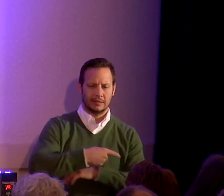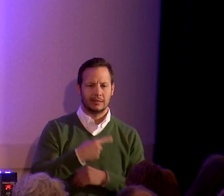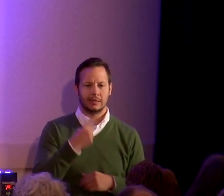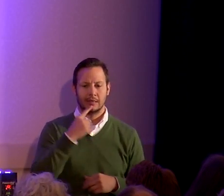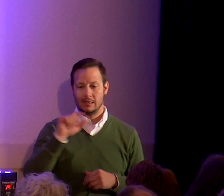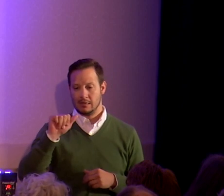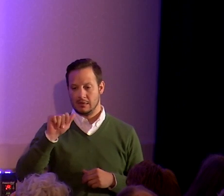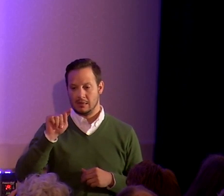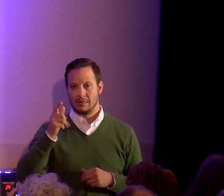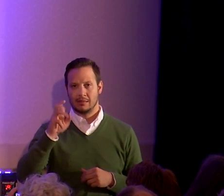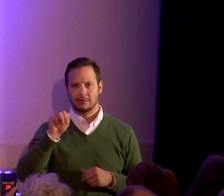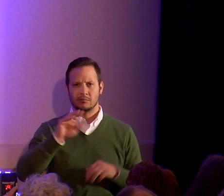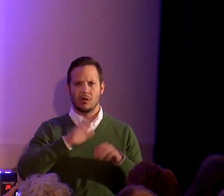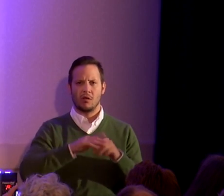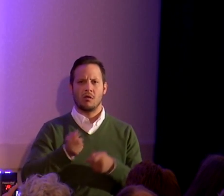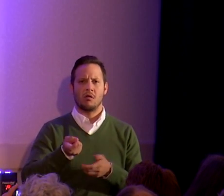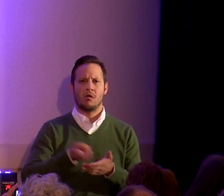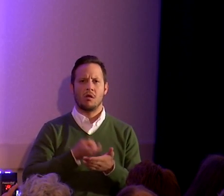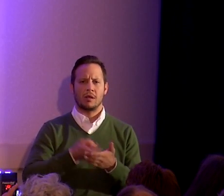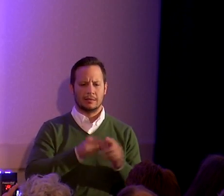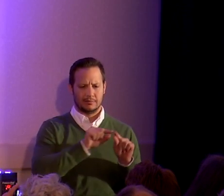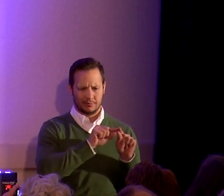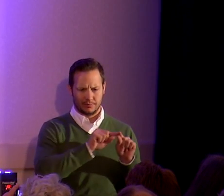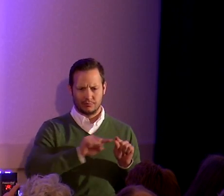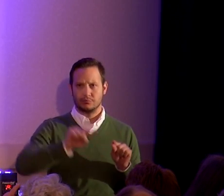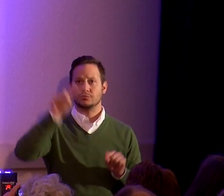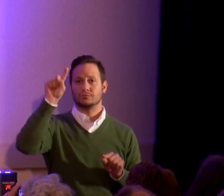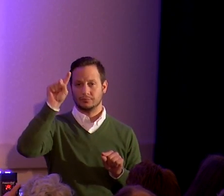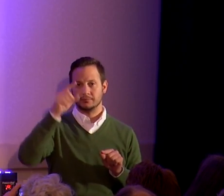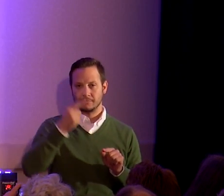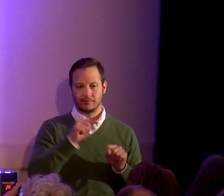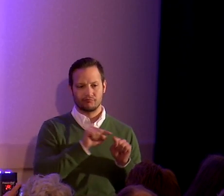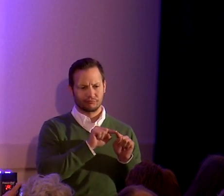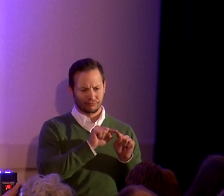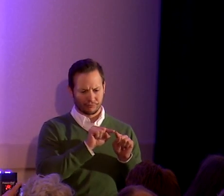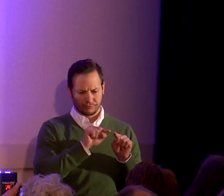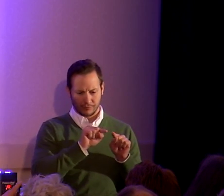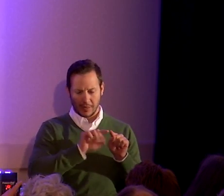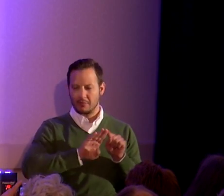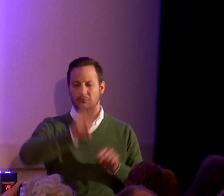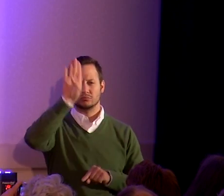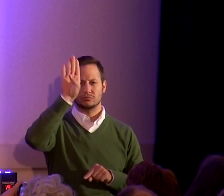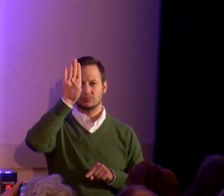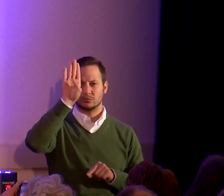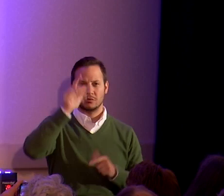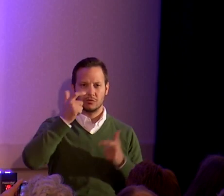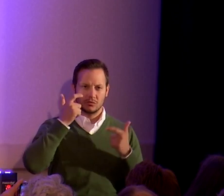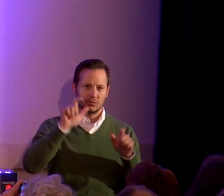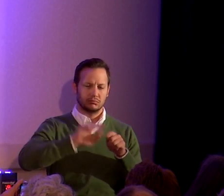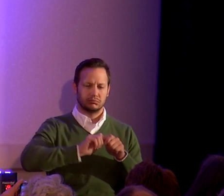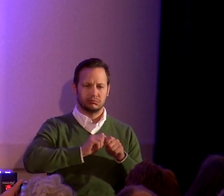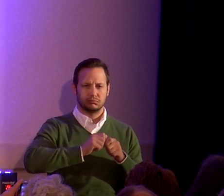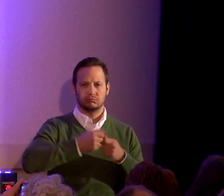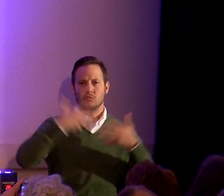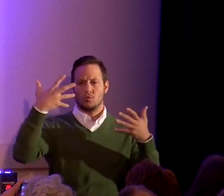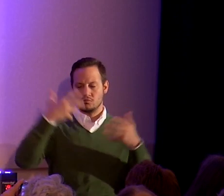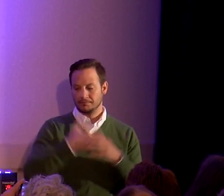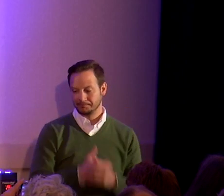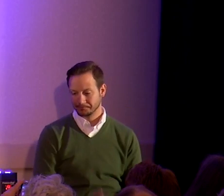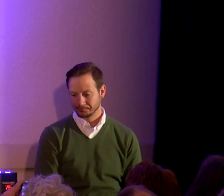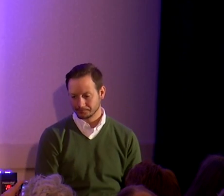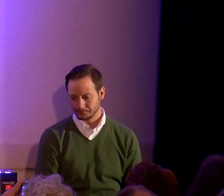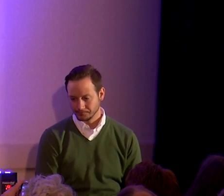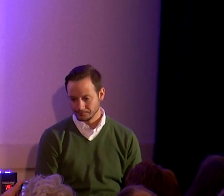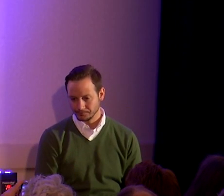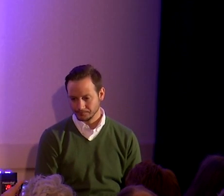the hockey stick. It's, you know, what's known as exponential progression. You're going and then boom, you have this giant explosion of growth. Now,